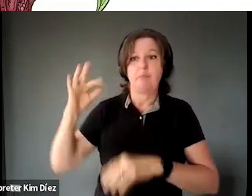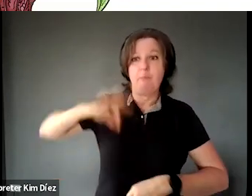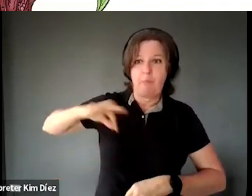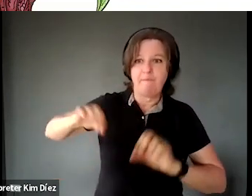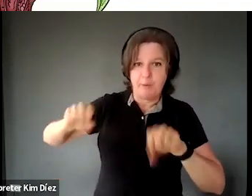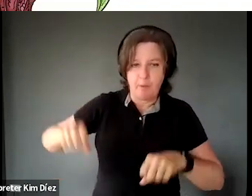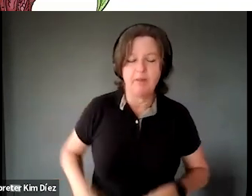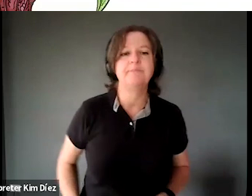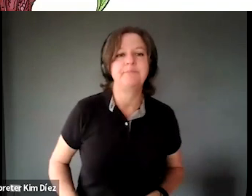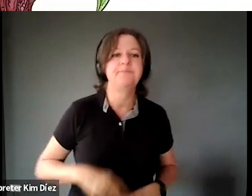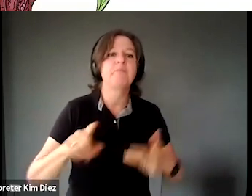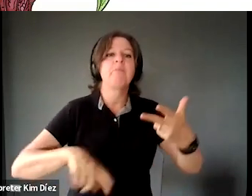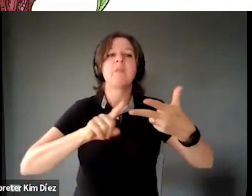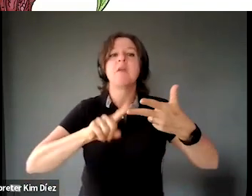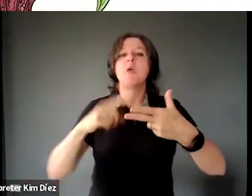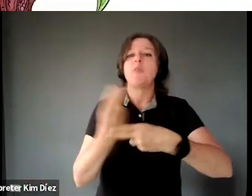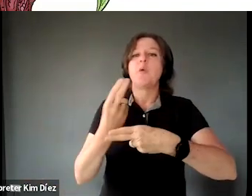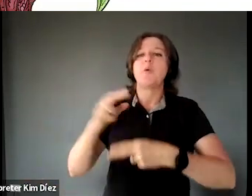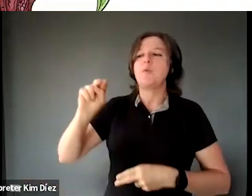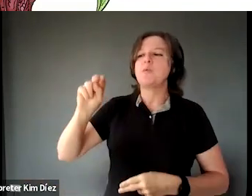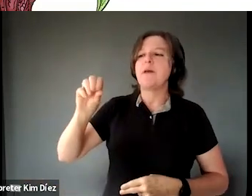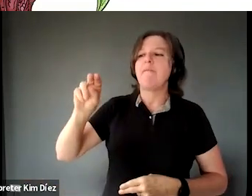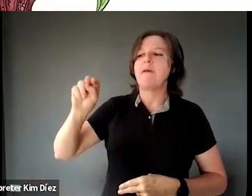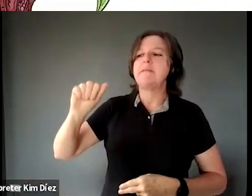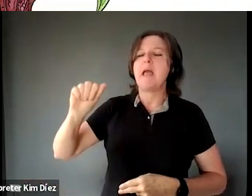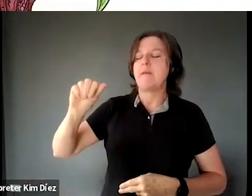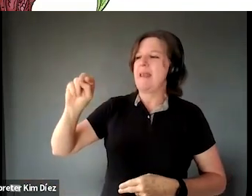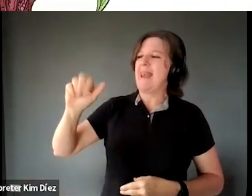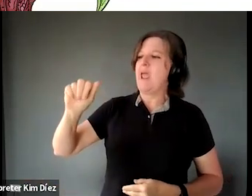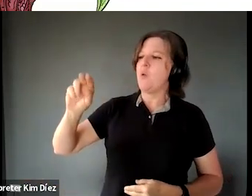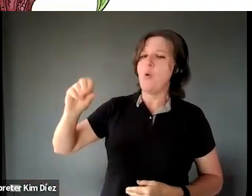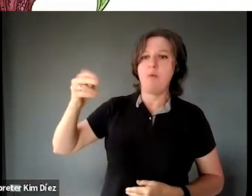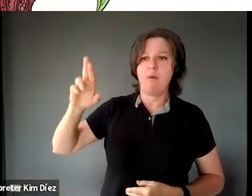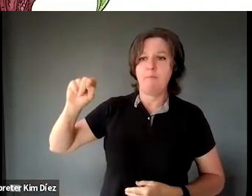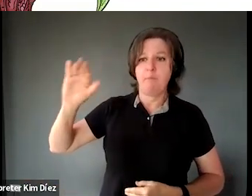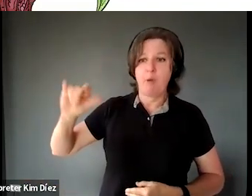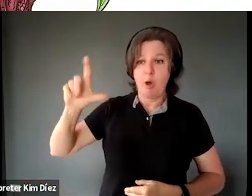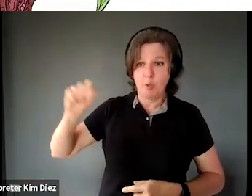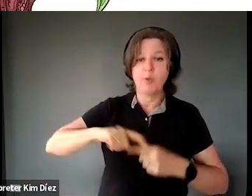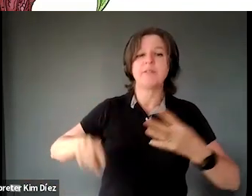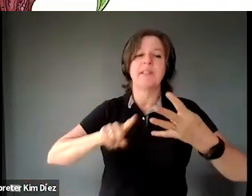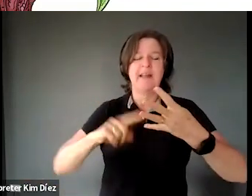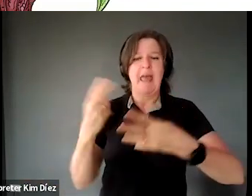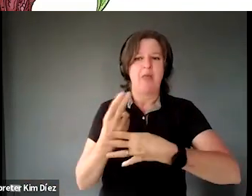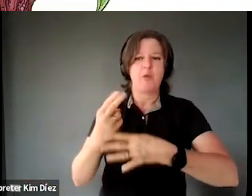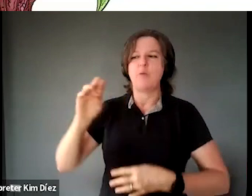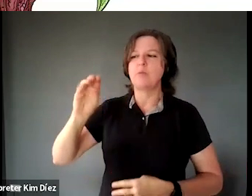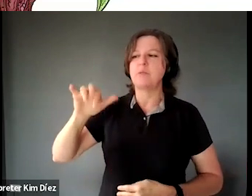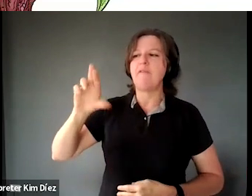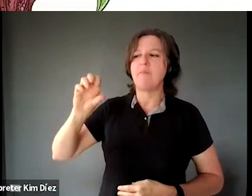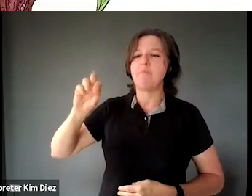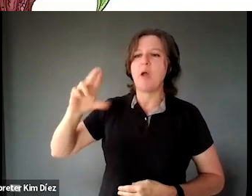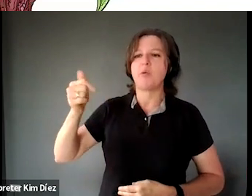for cocoa. So we definitely have to take advantage of that. Then the use of nanoparticles, something that we're working on right now, and the